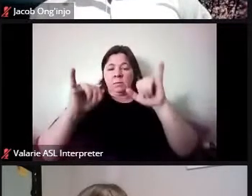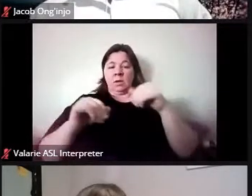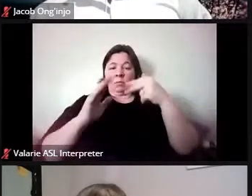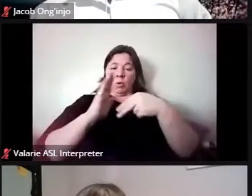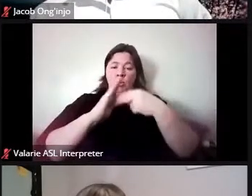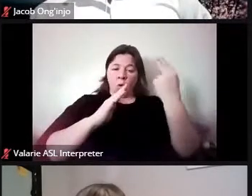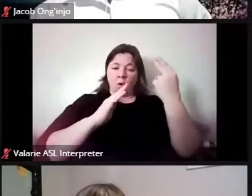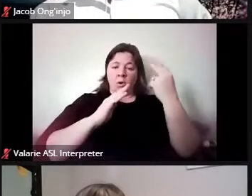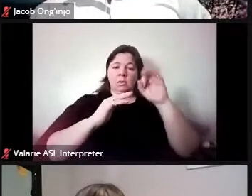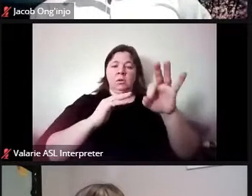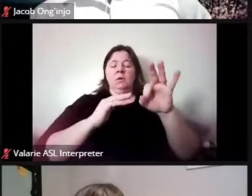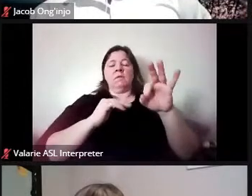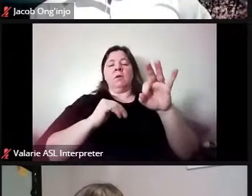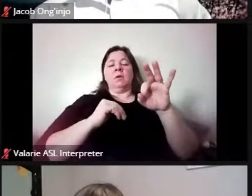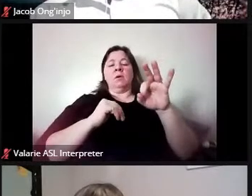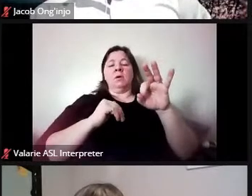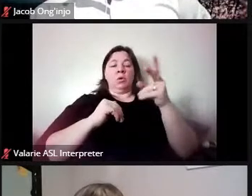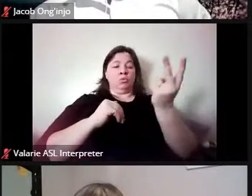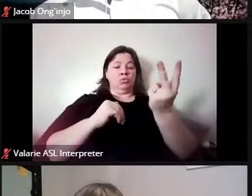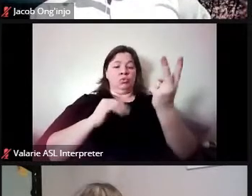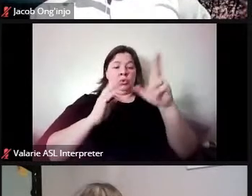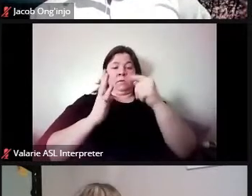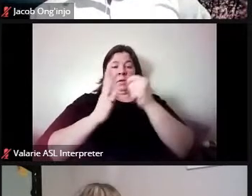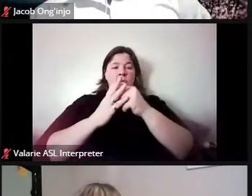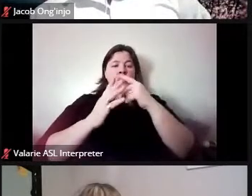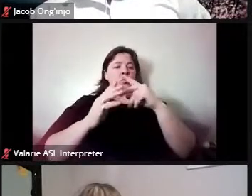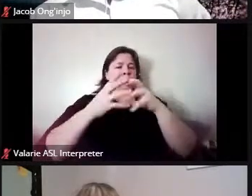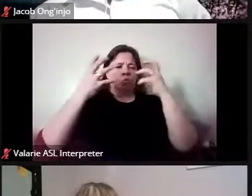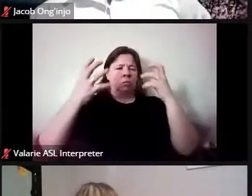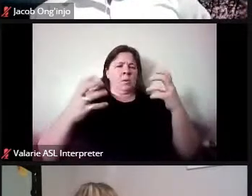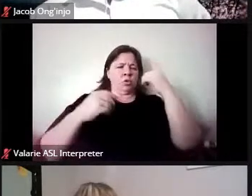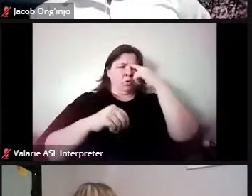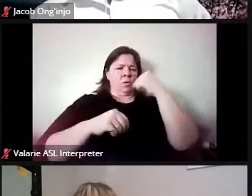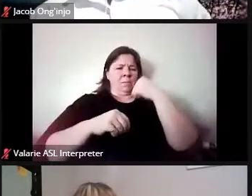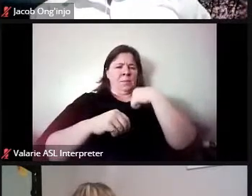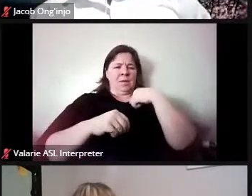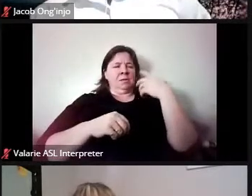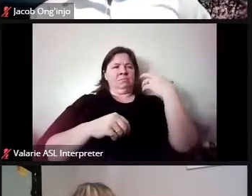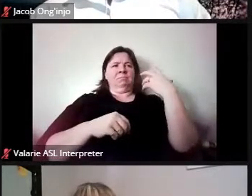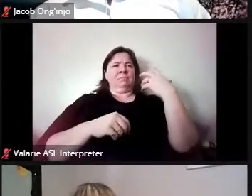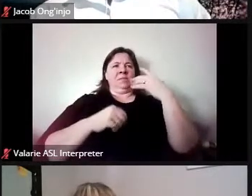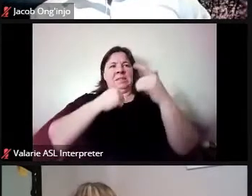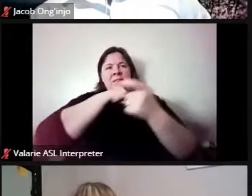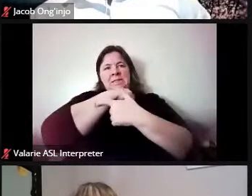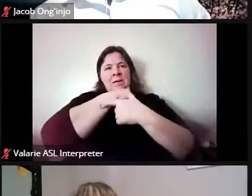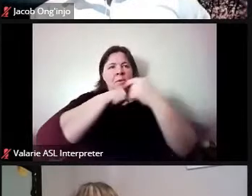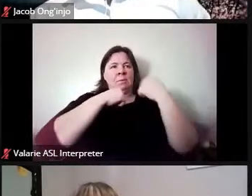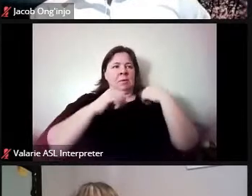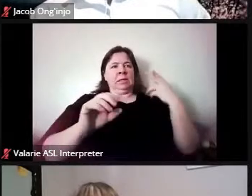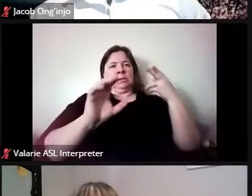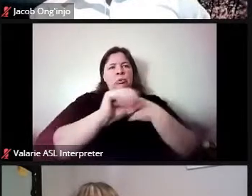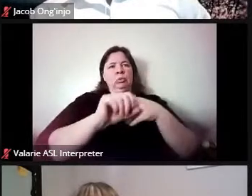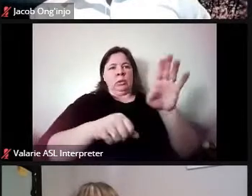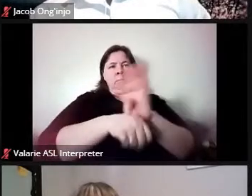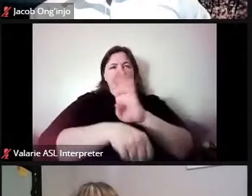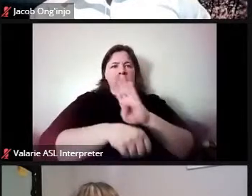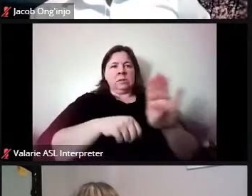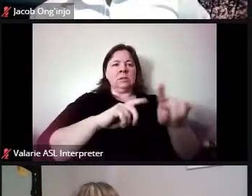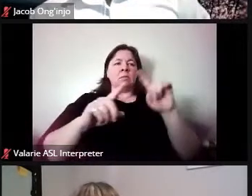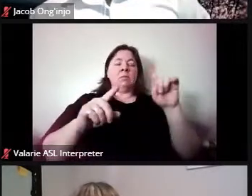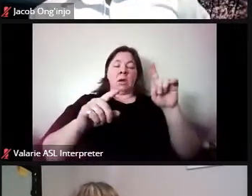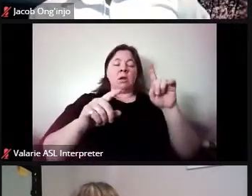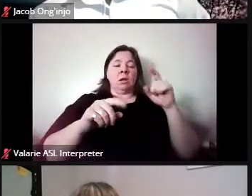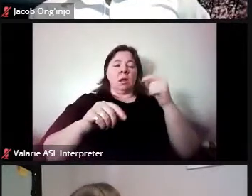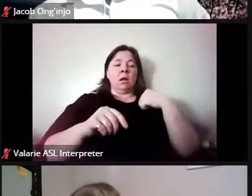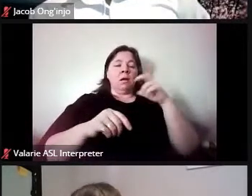honesty on those 2 videos was too much like tempting me to just join this business. And